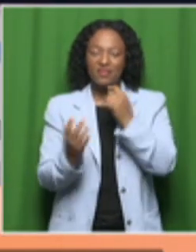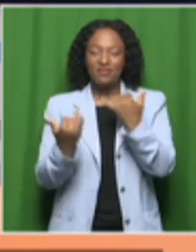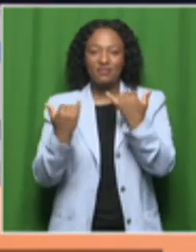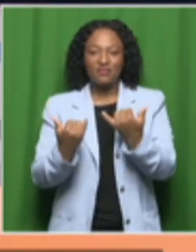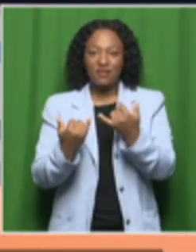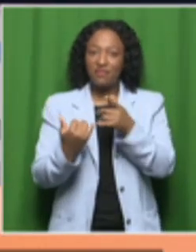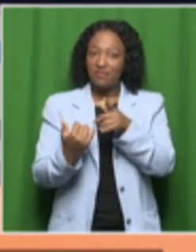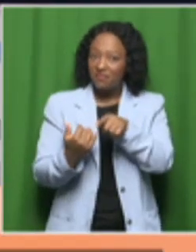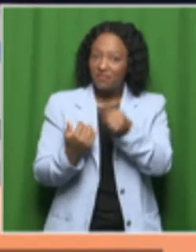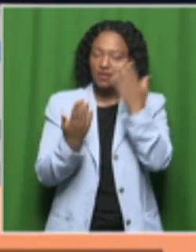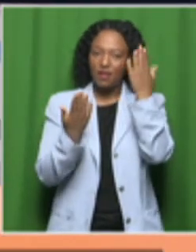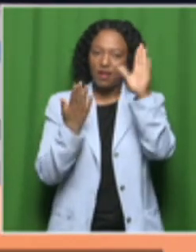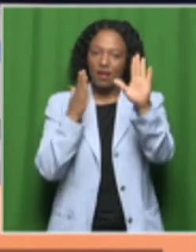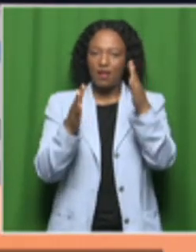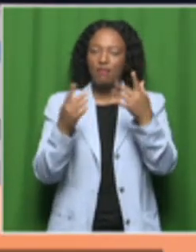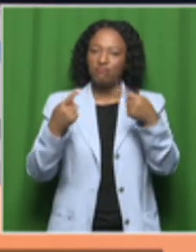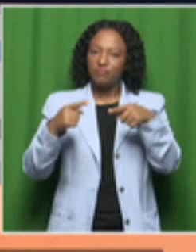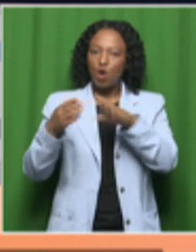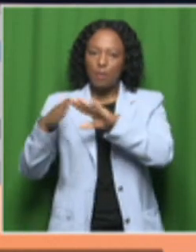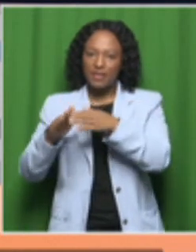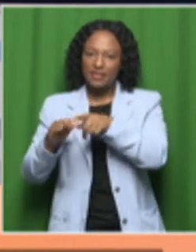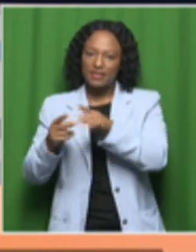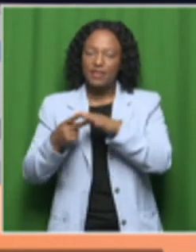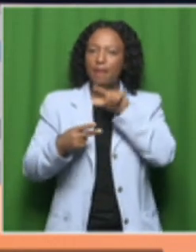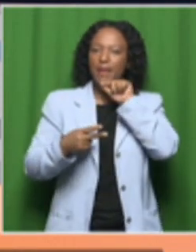exhibition you've heard now, drawing parallels between communities